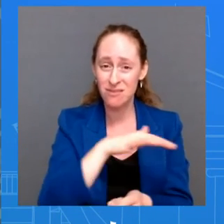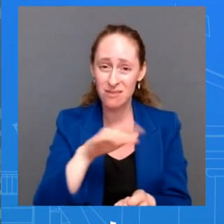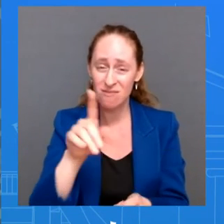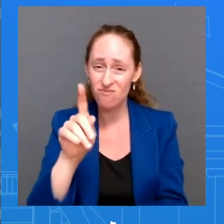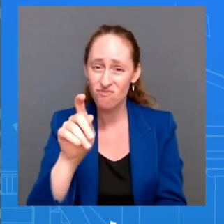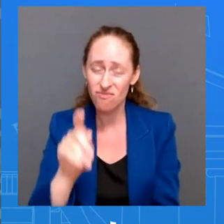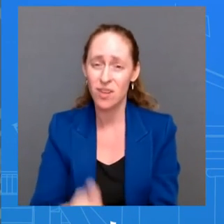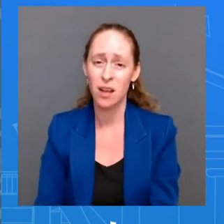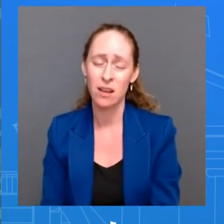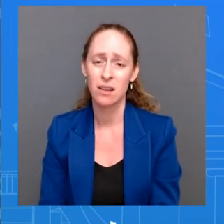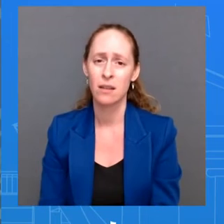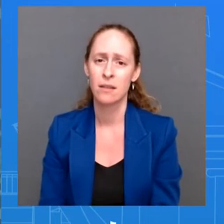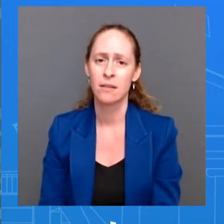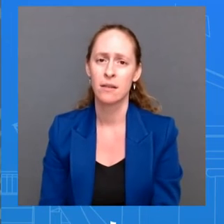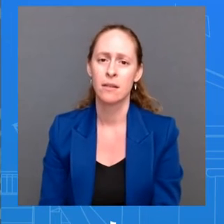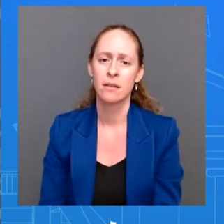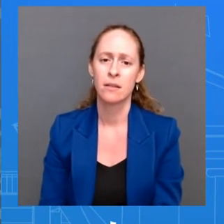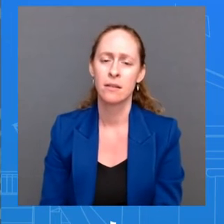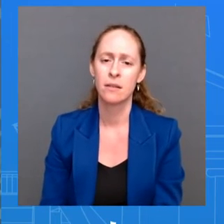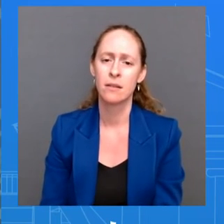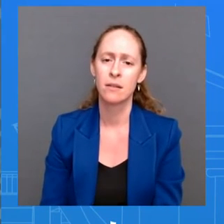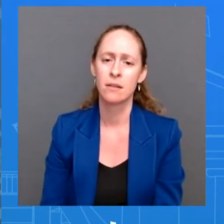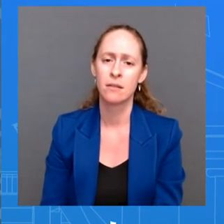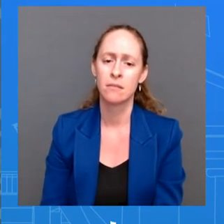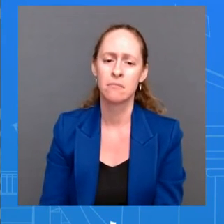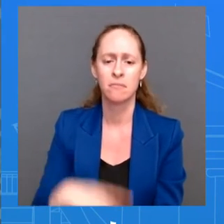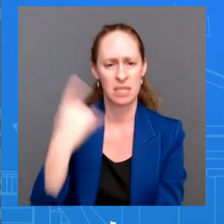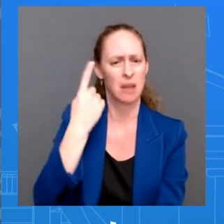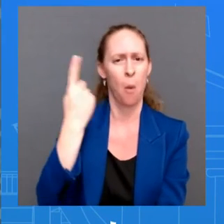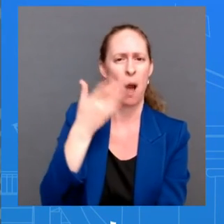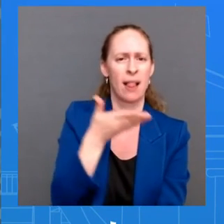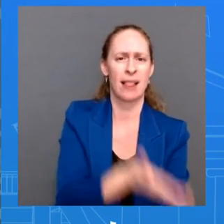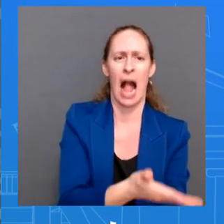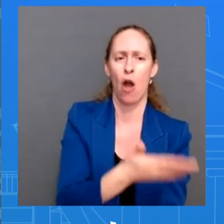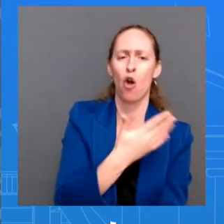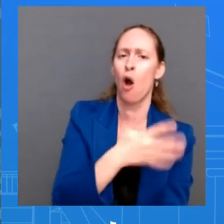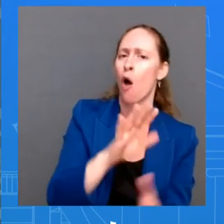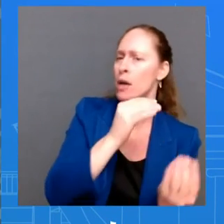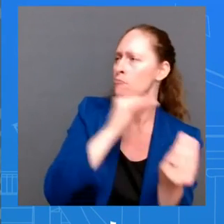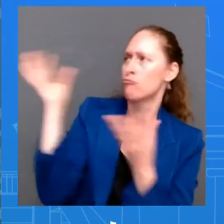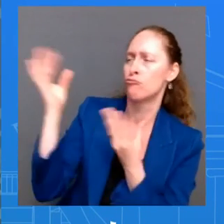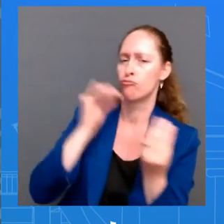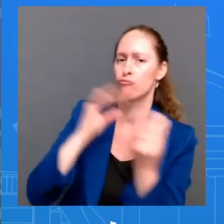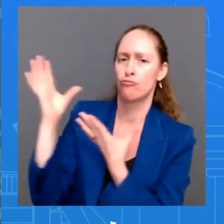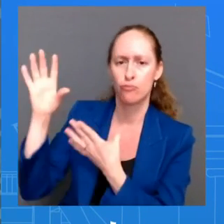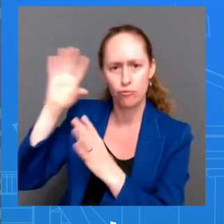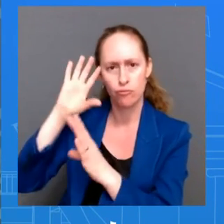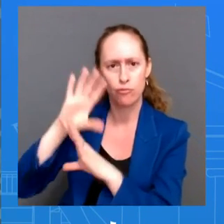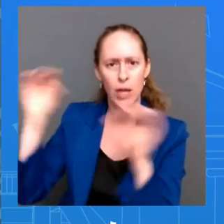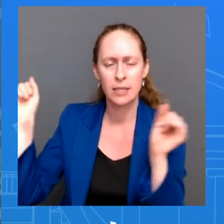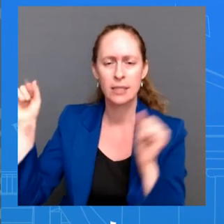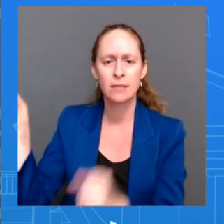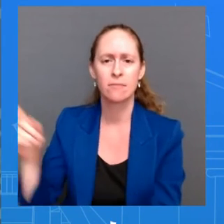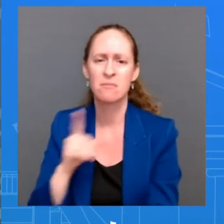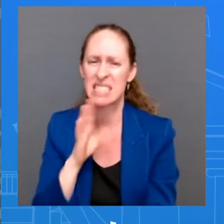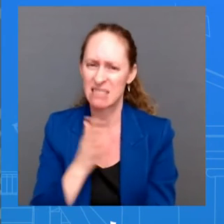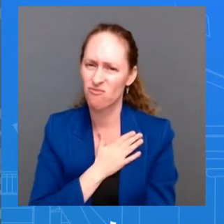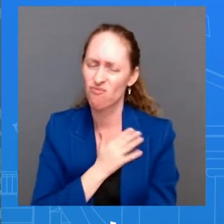go out to the families who have lost loved ones, who have just lost even so much during this